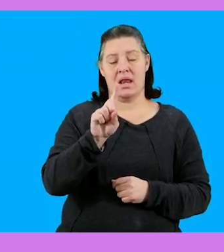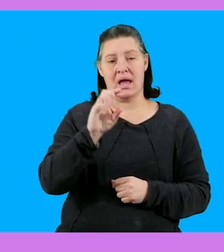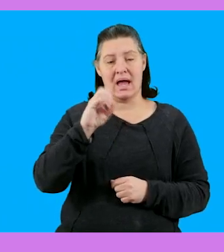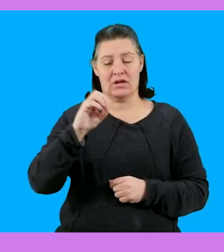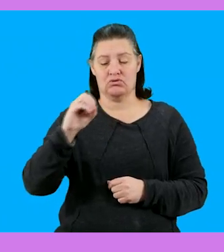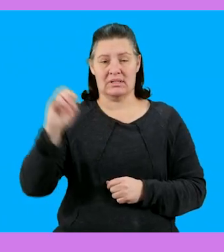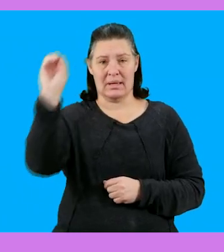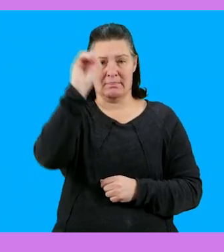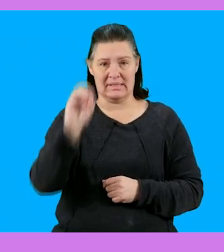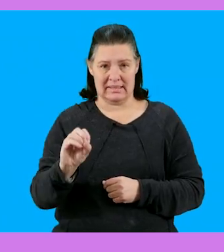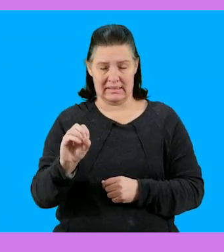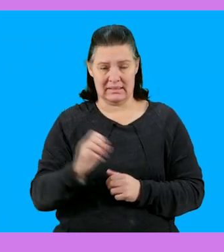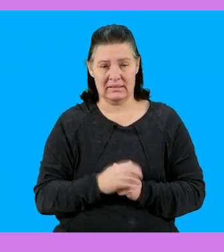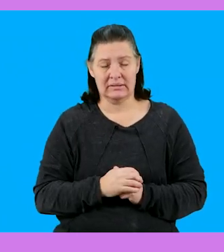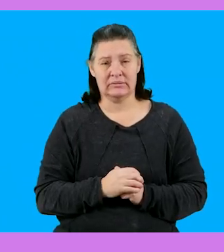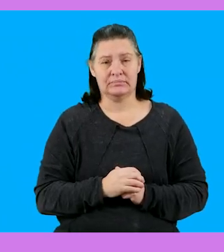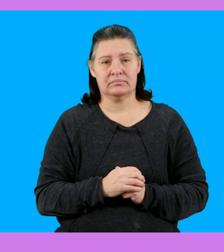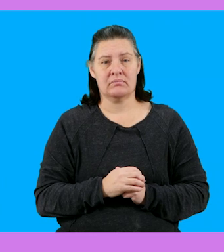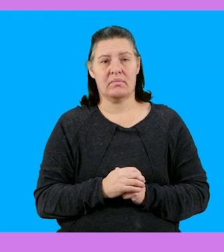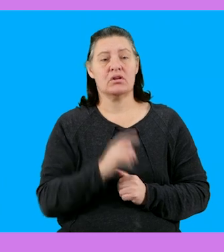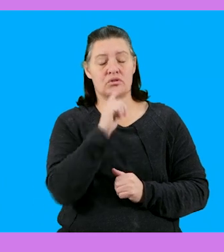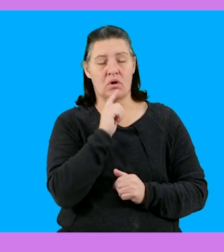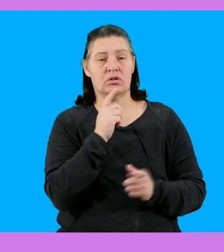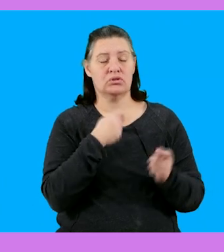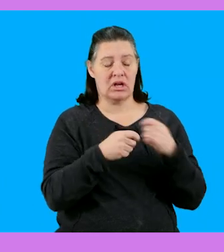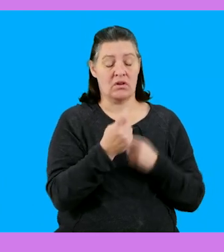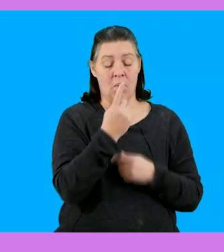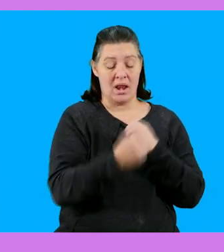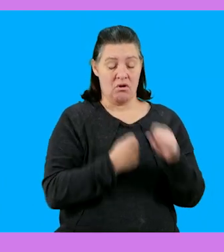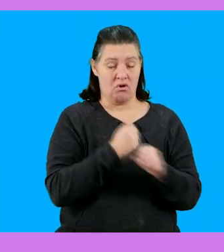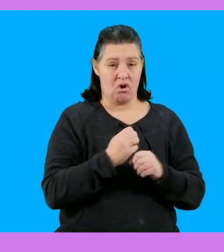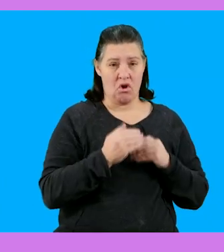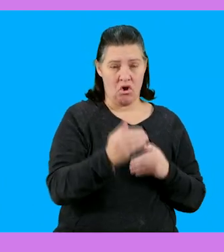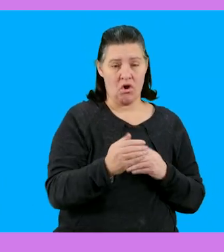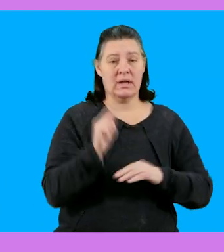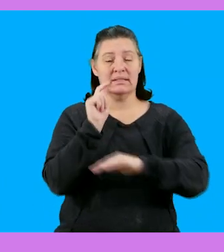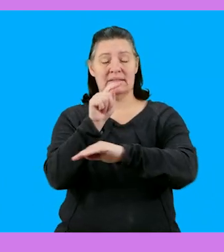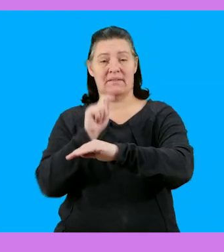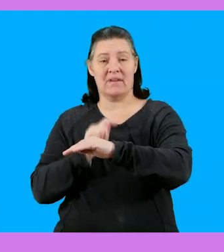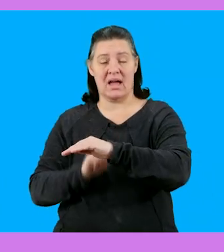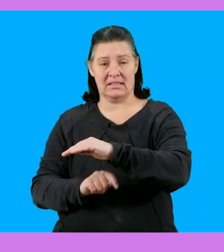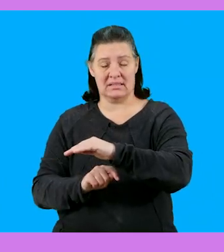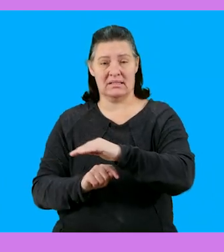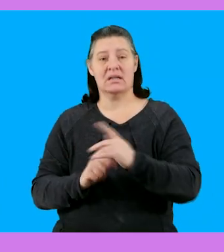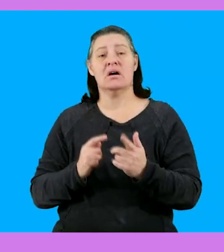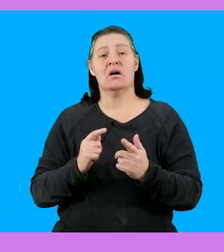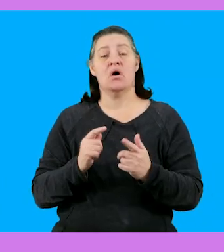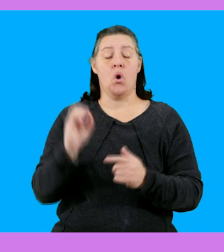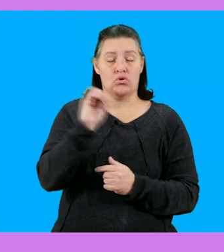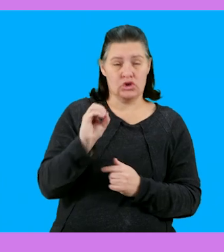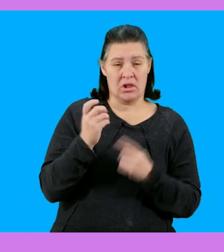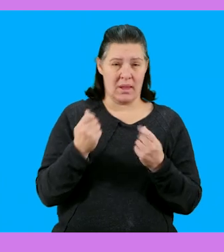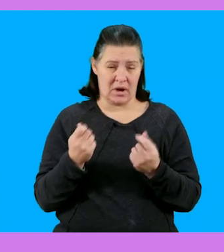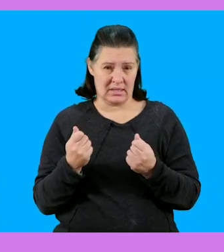or 100% for that matter. So the inflation rate is the change in price during 1 year divided by the original or the